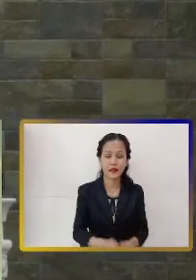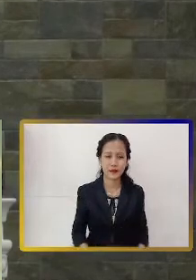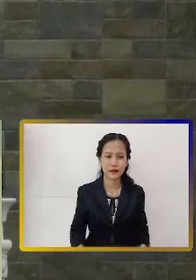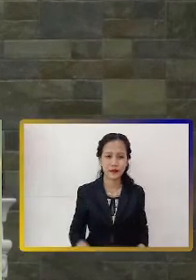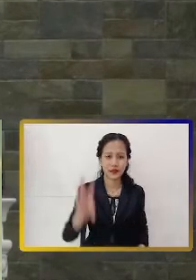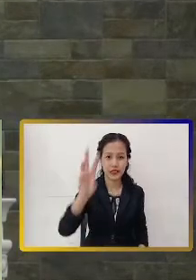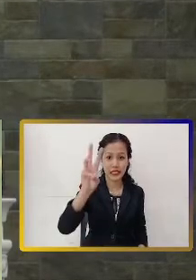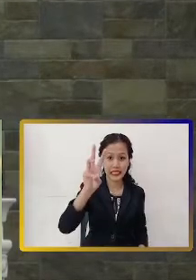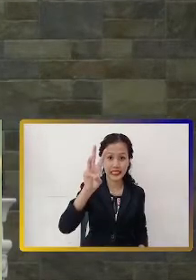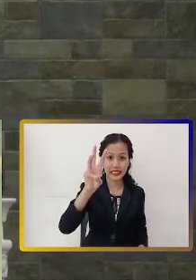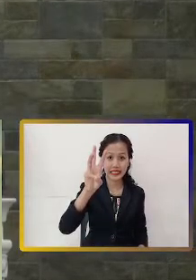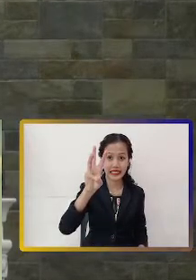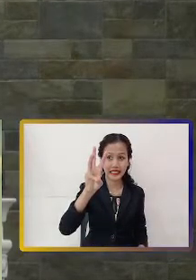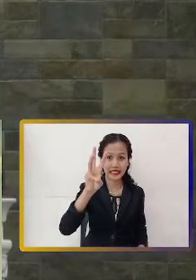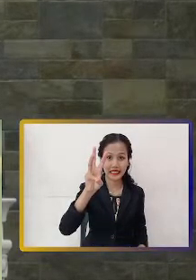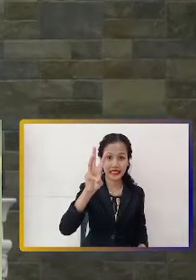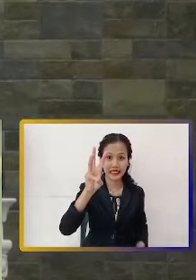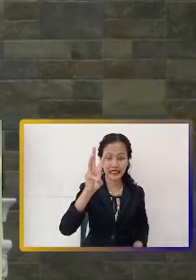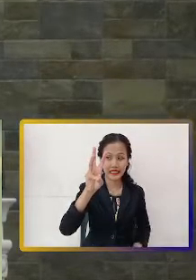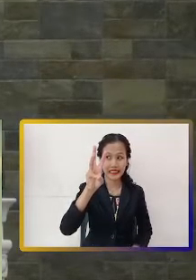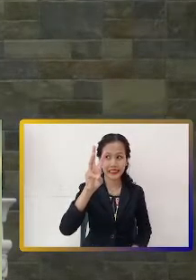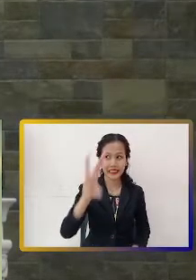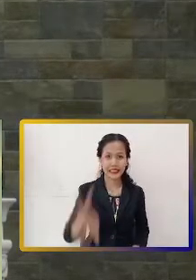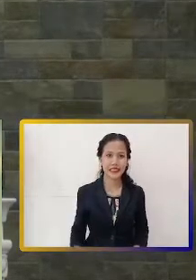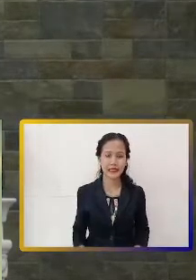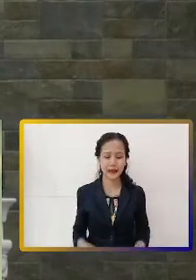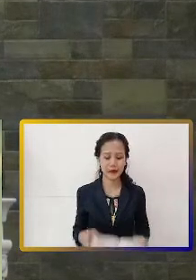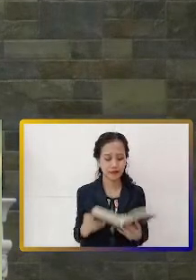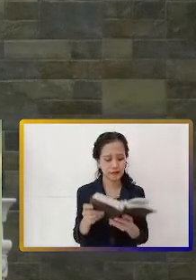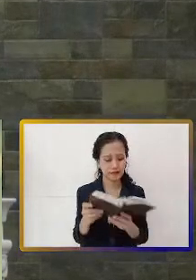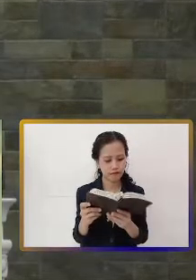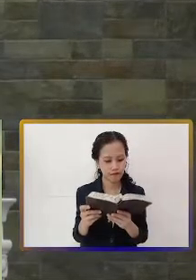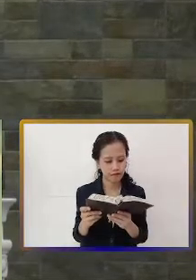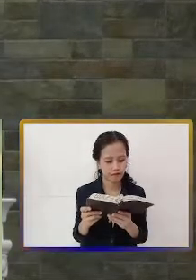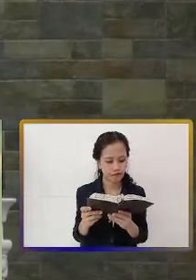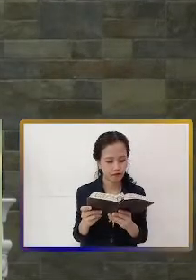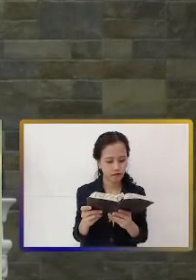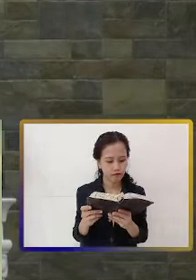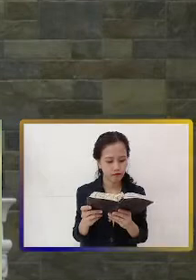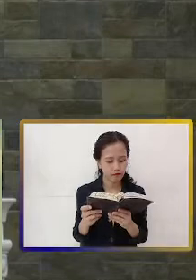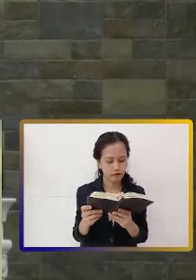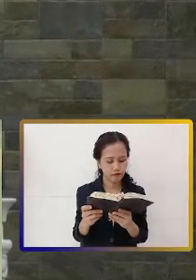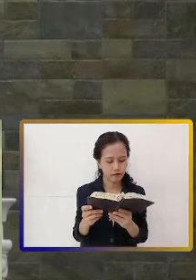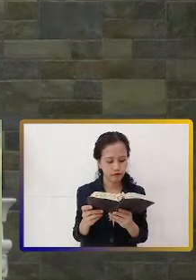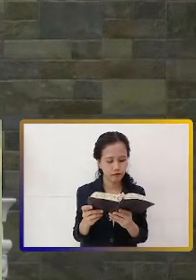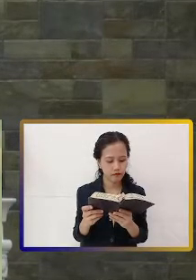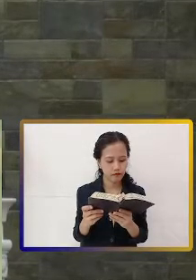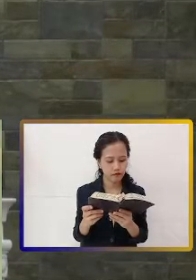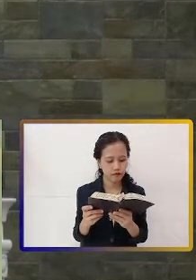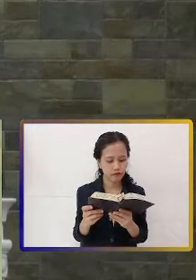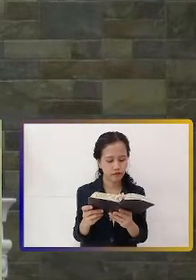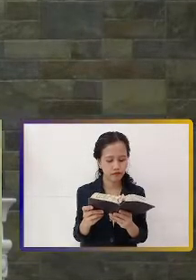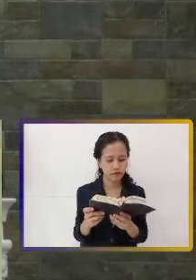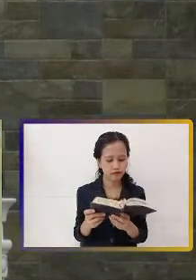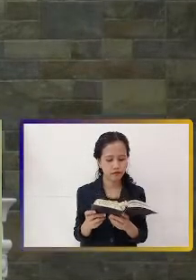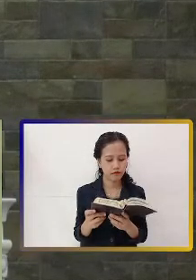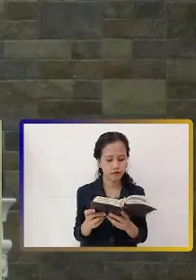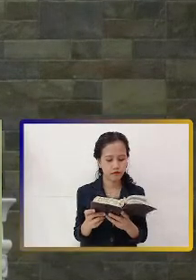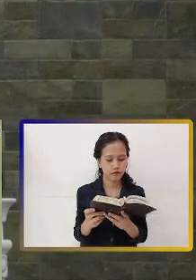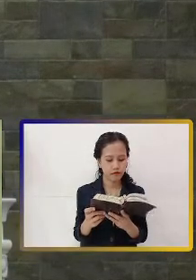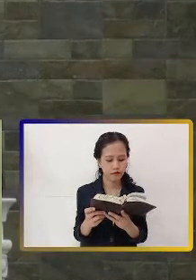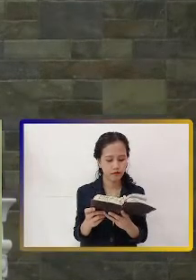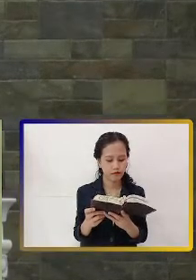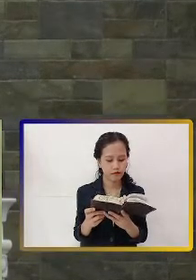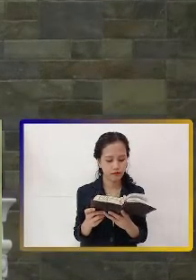showed unto thy servant David my father great mercy, according as he walked before thee